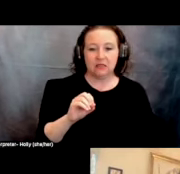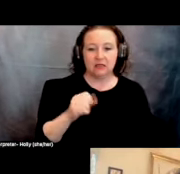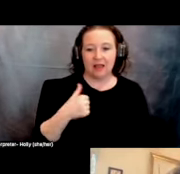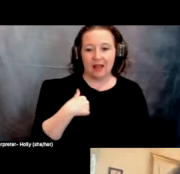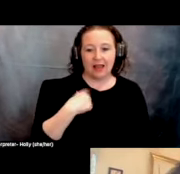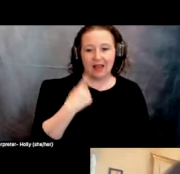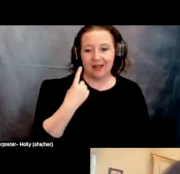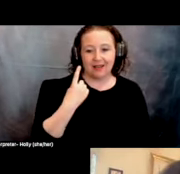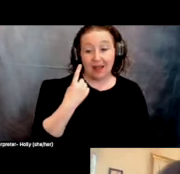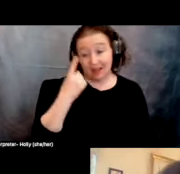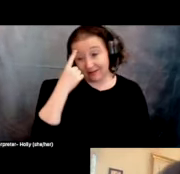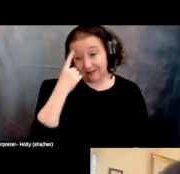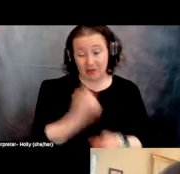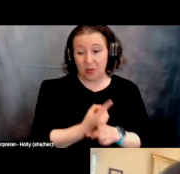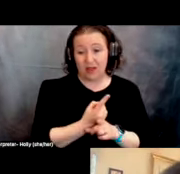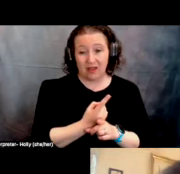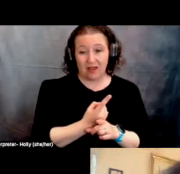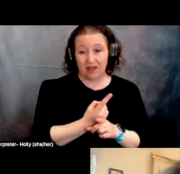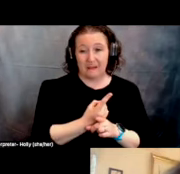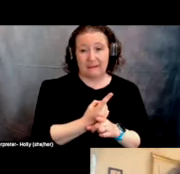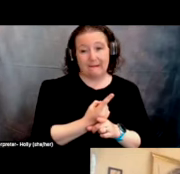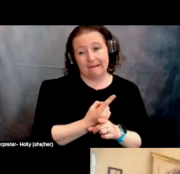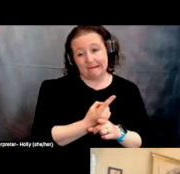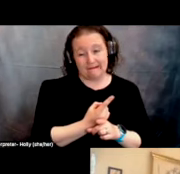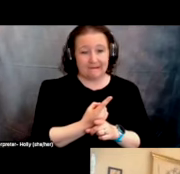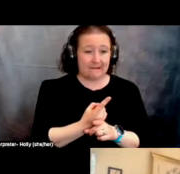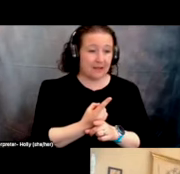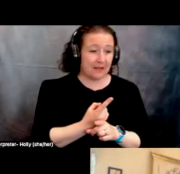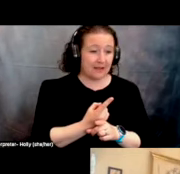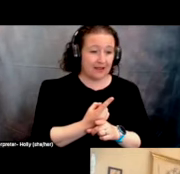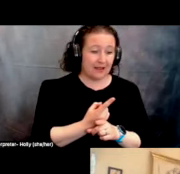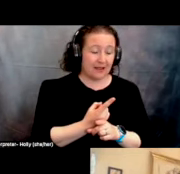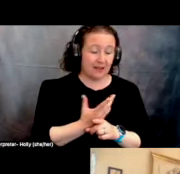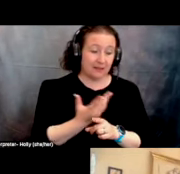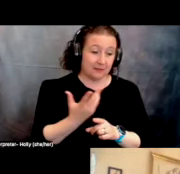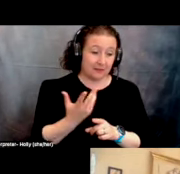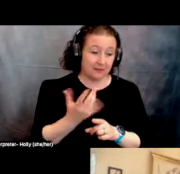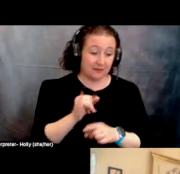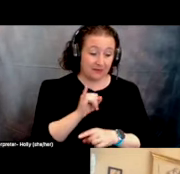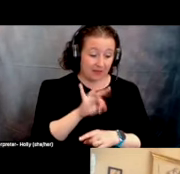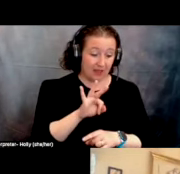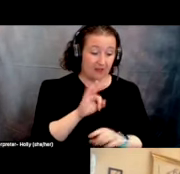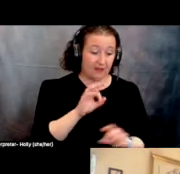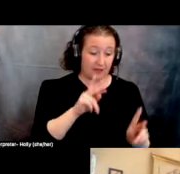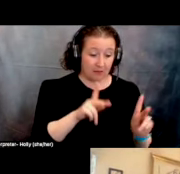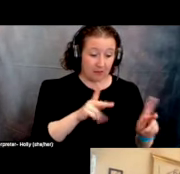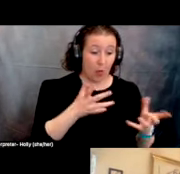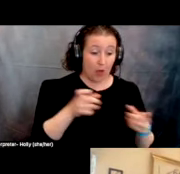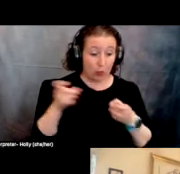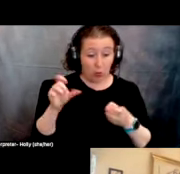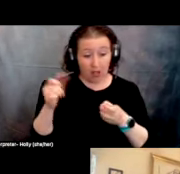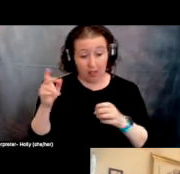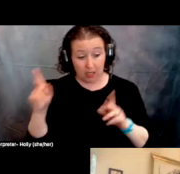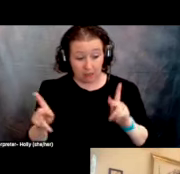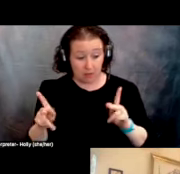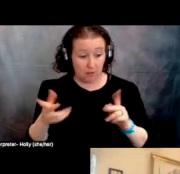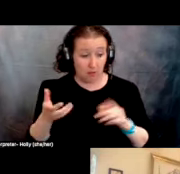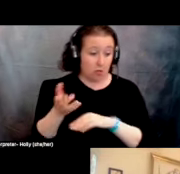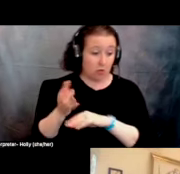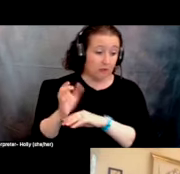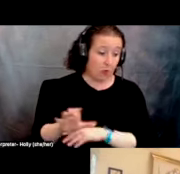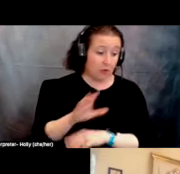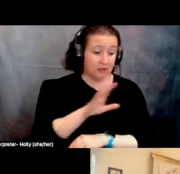I think you're right. I mean, as long as there are people that want to control other people and impose their moral